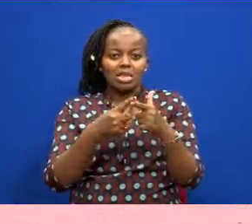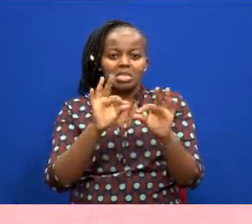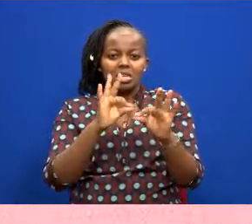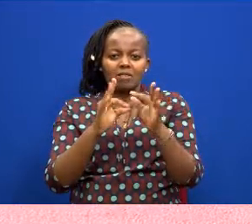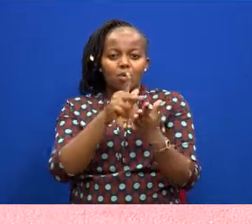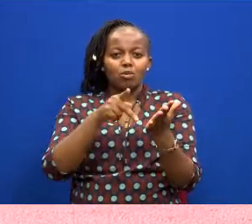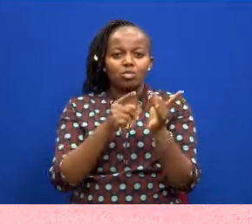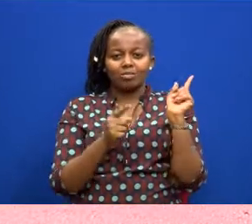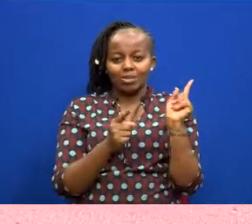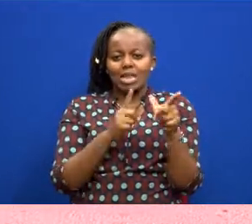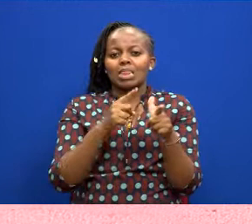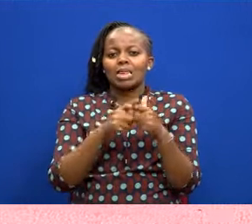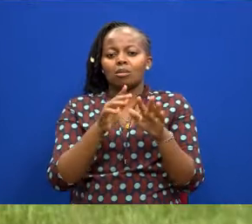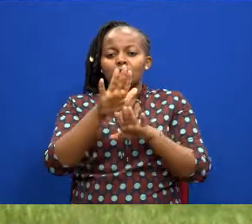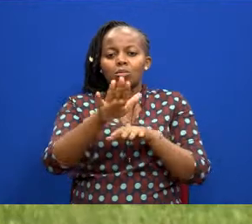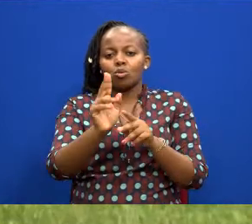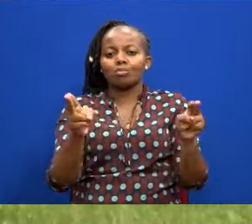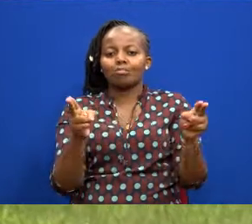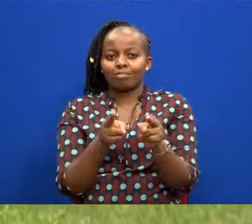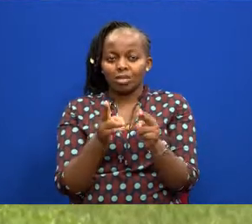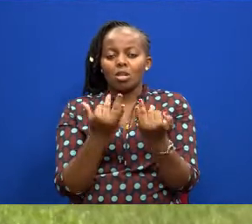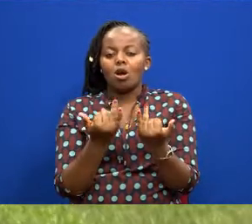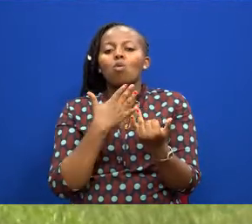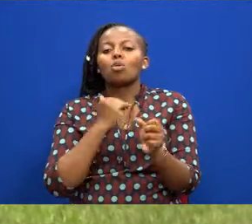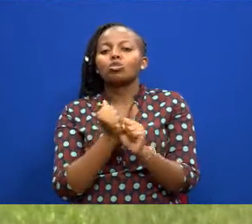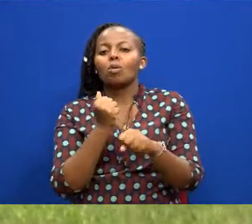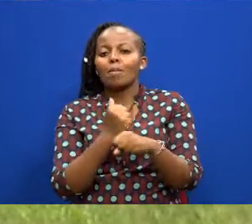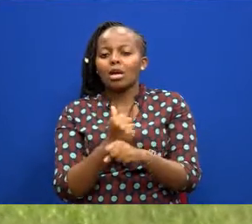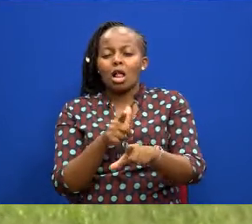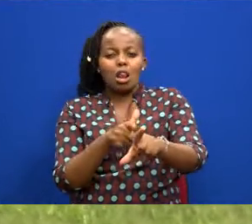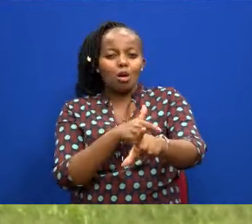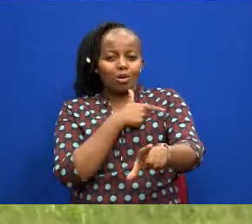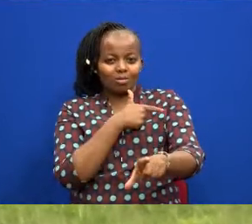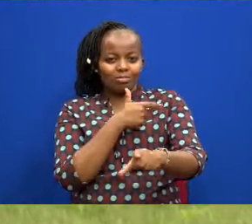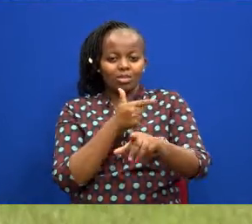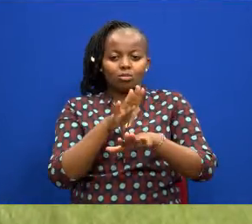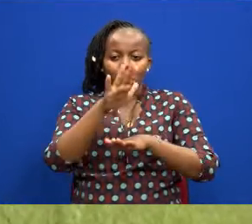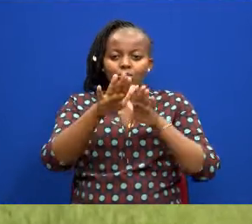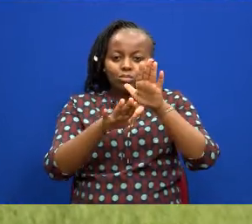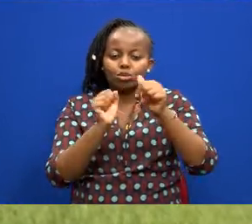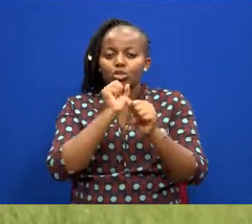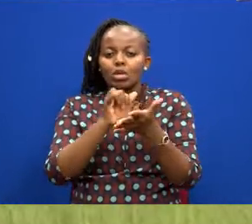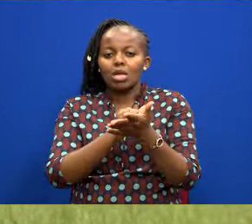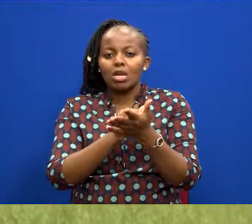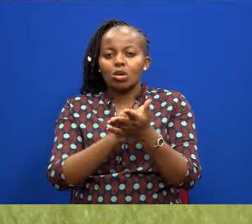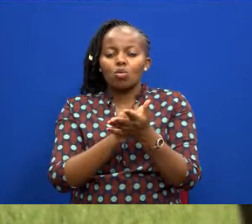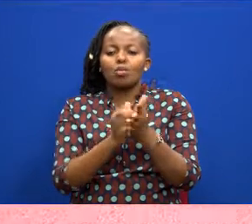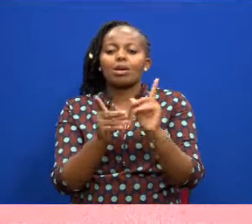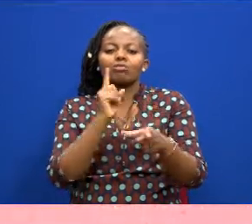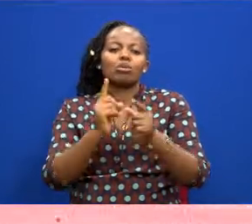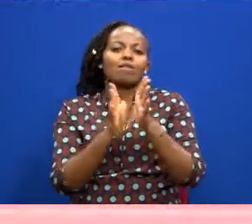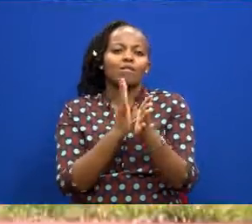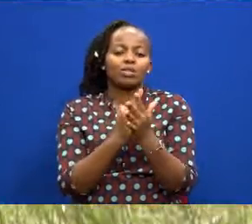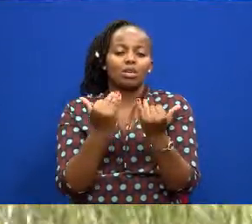your stride is that short. So you want to make longer strides to cover greater distance. Guys, are you ready for this? Yes, sir. Good.